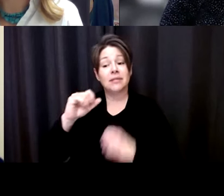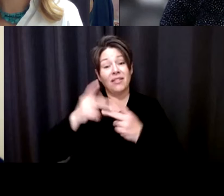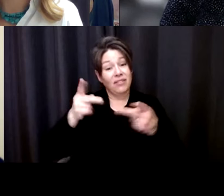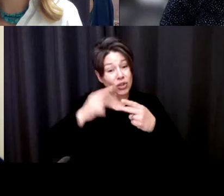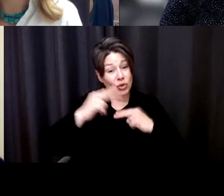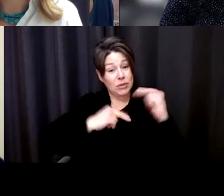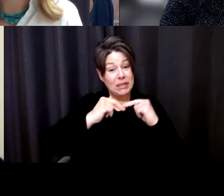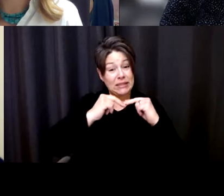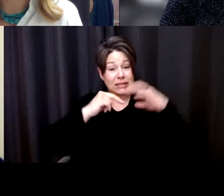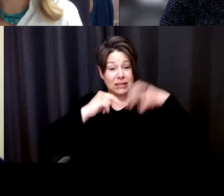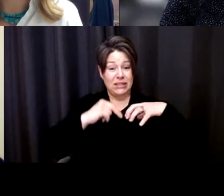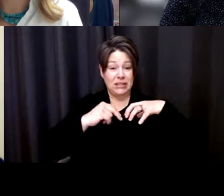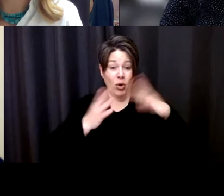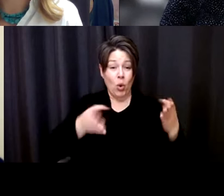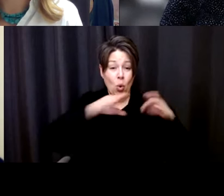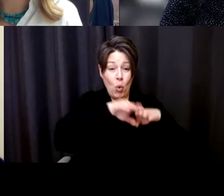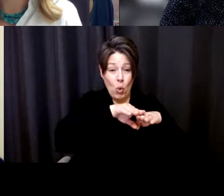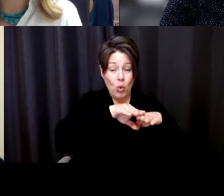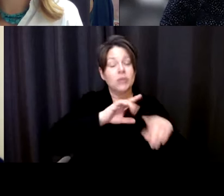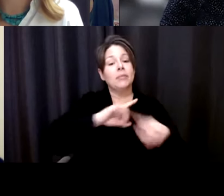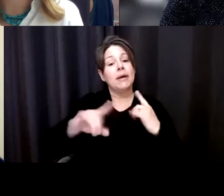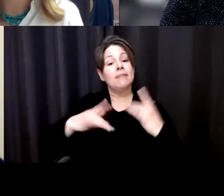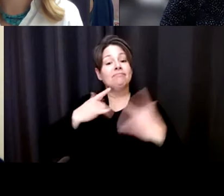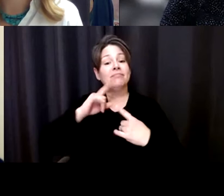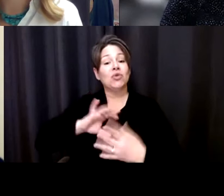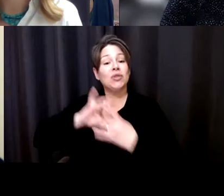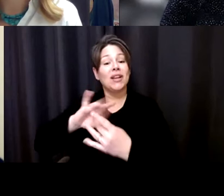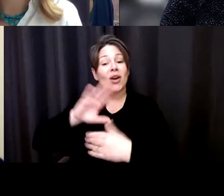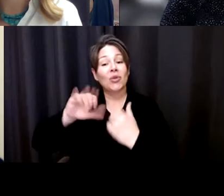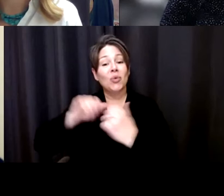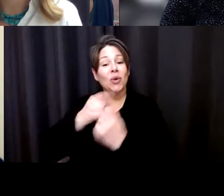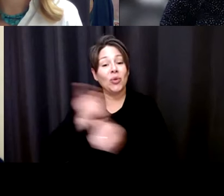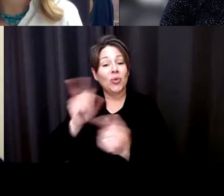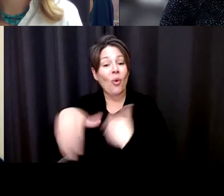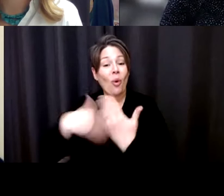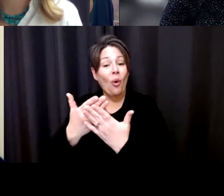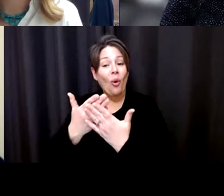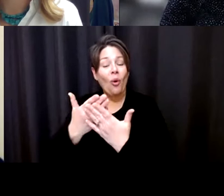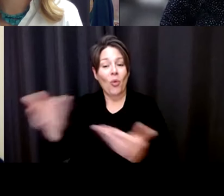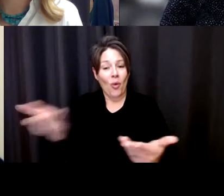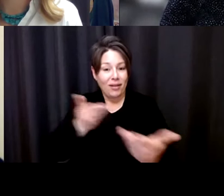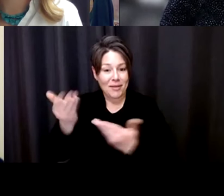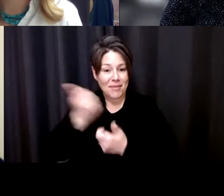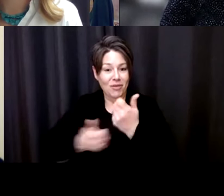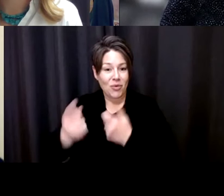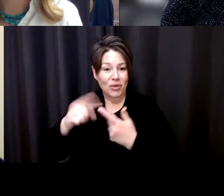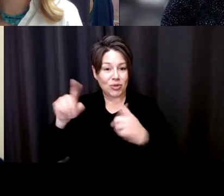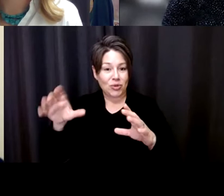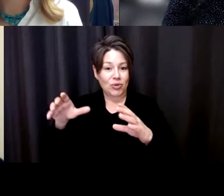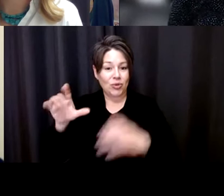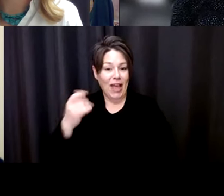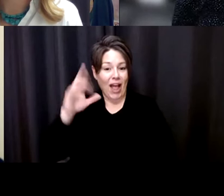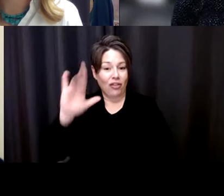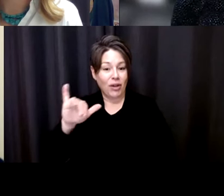currently closed, we are excited to connect with everyone this evening and look forward to welcoming everyone to the gallery on